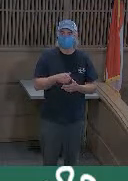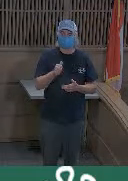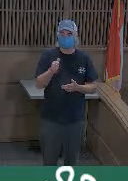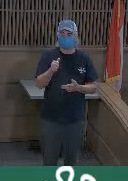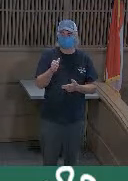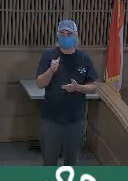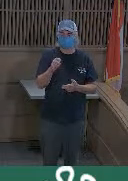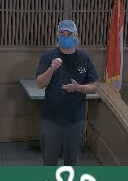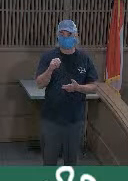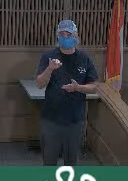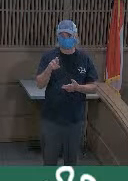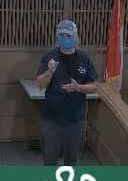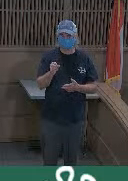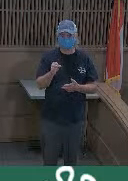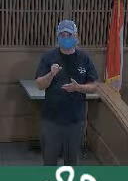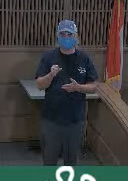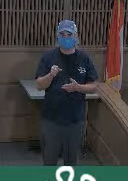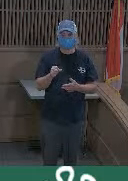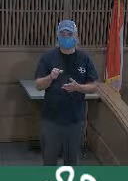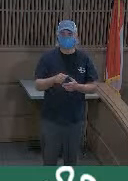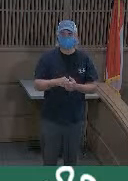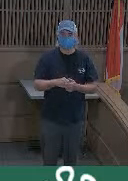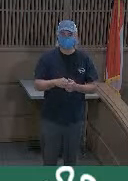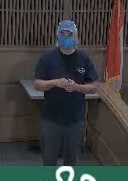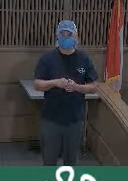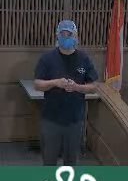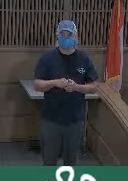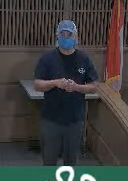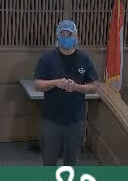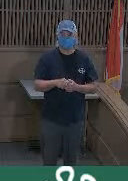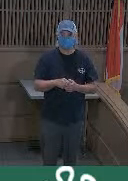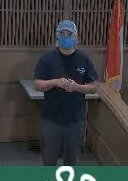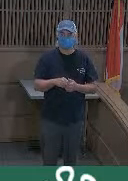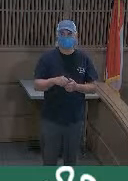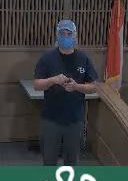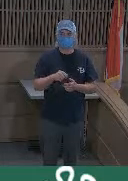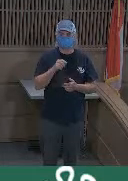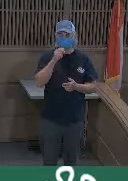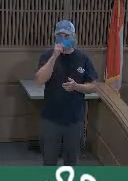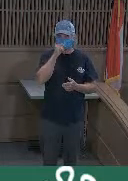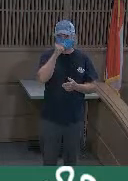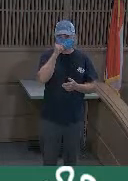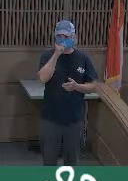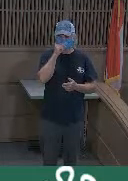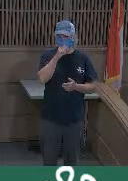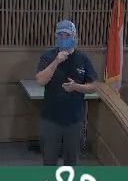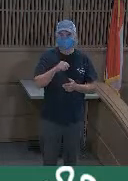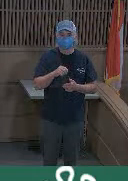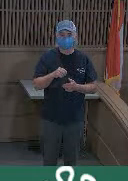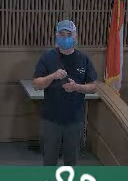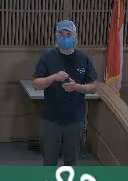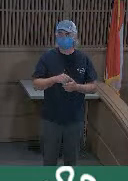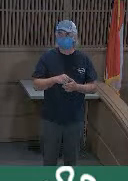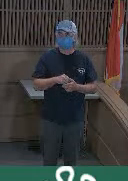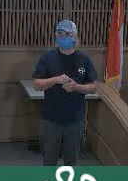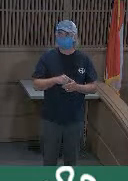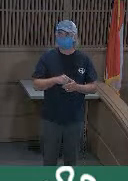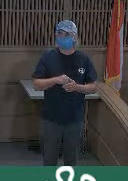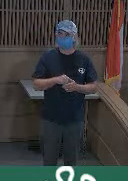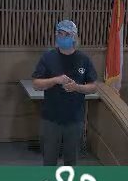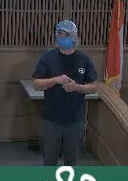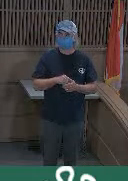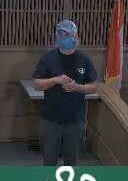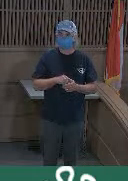All 7 of those patients were unvaccinated. The oldest patient was 46, the youngest was 22, and 4 of those 7 were